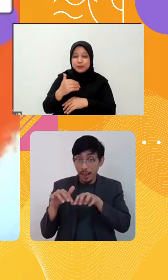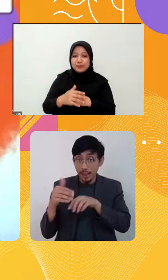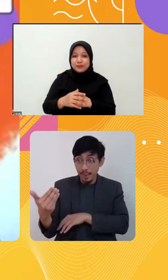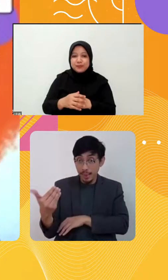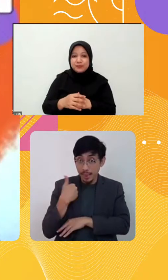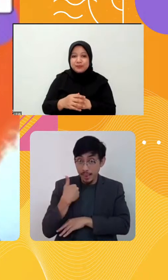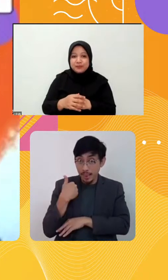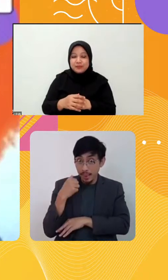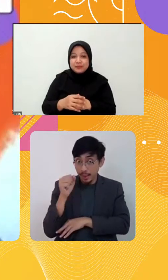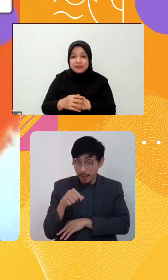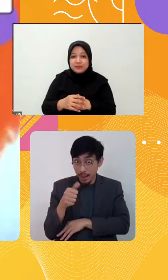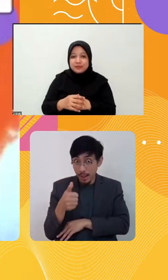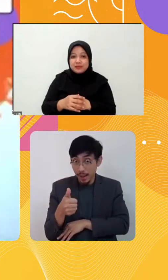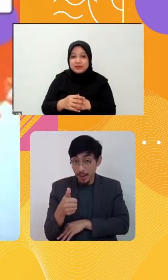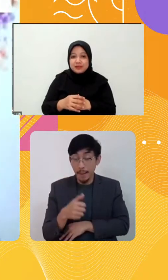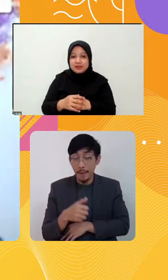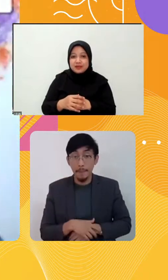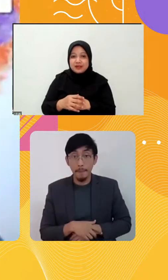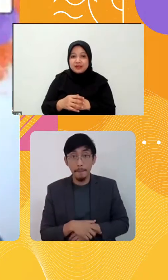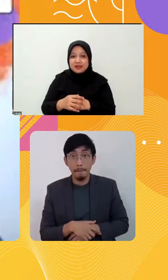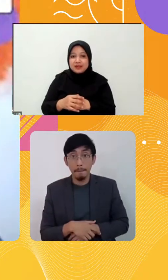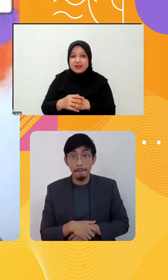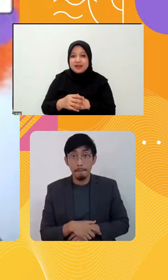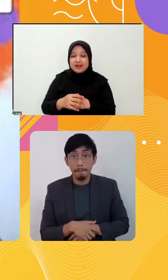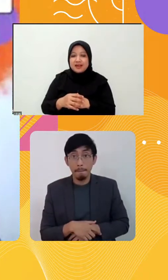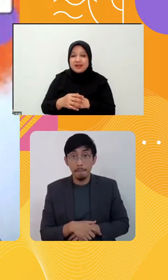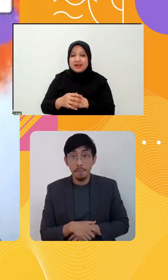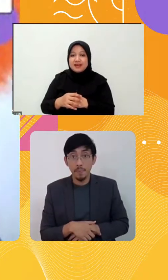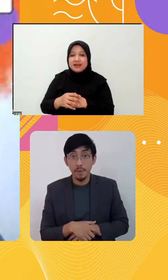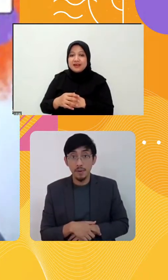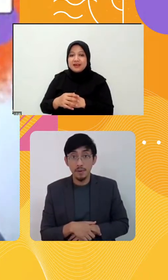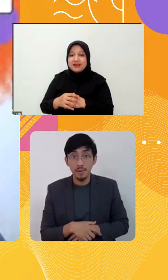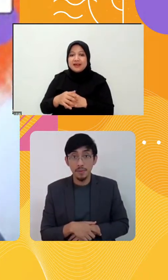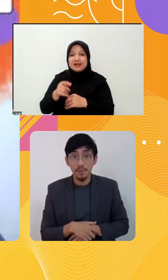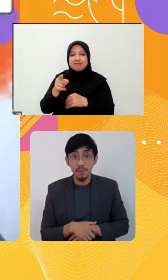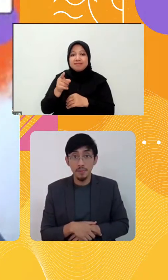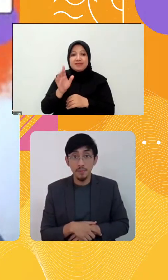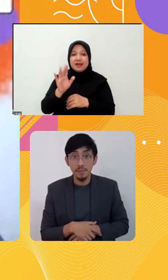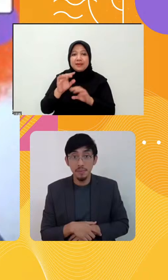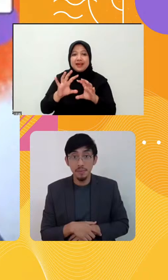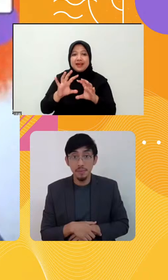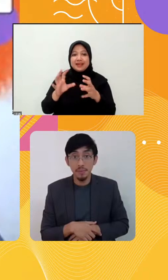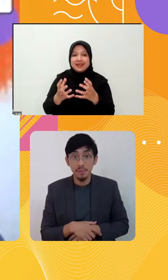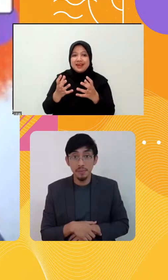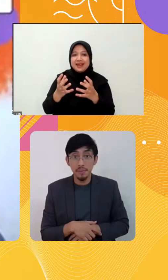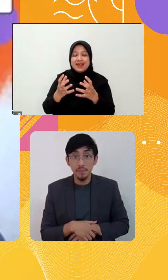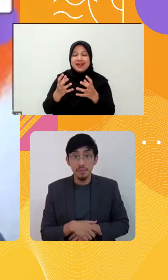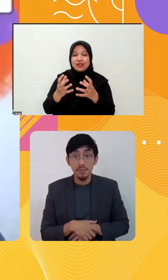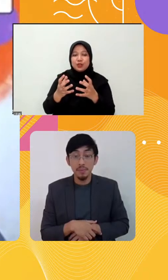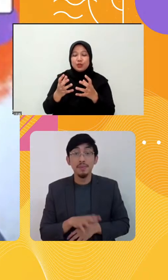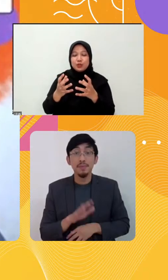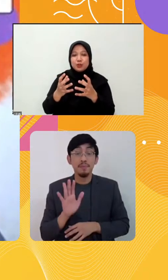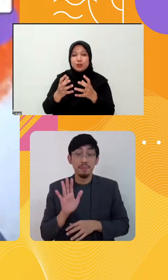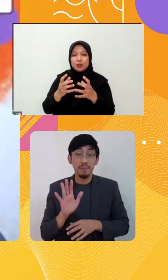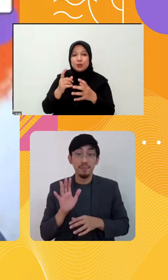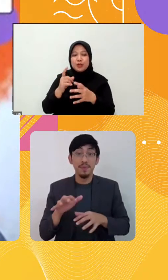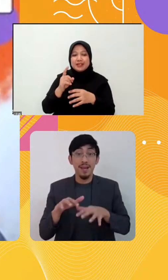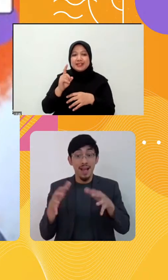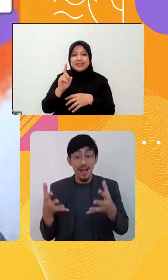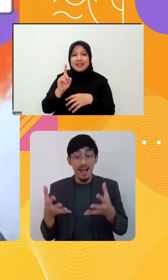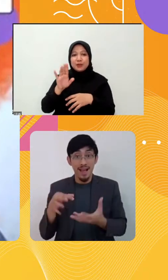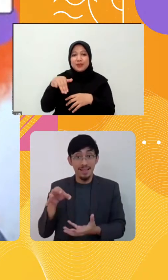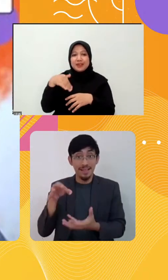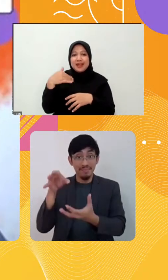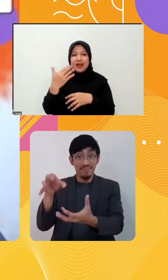first 1-year subscription to Canva Pro, and one other is